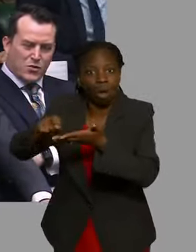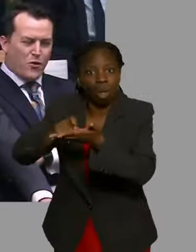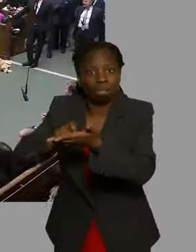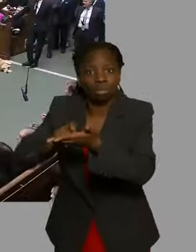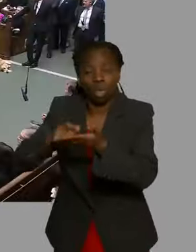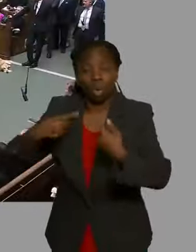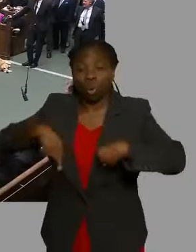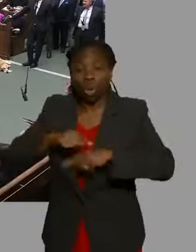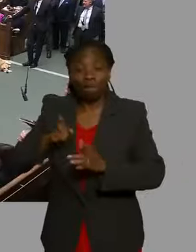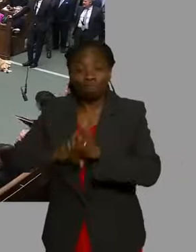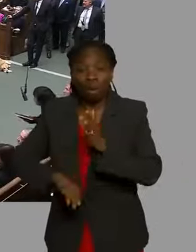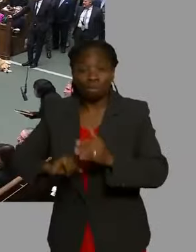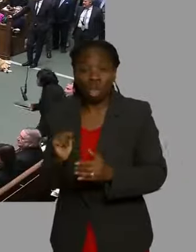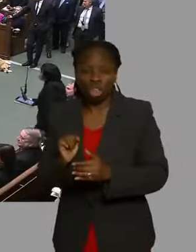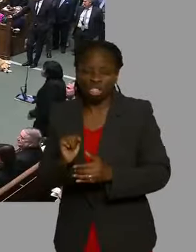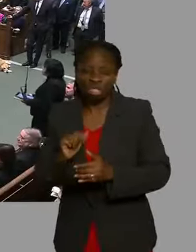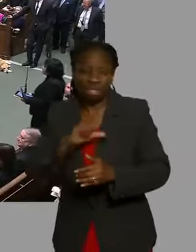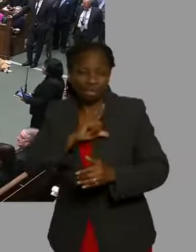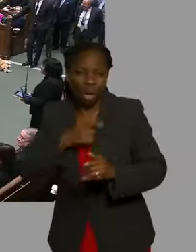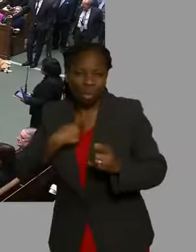contempt?